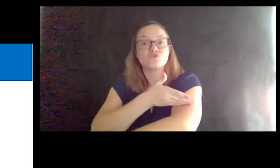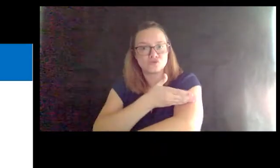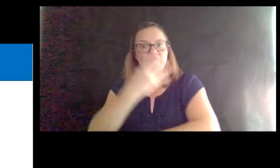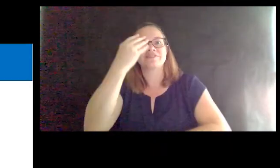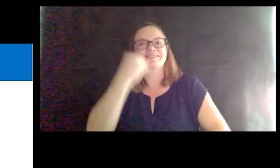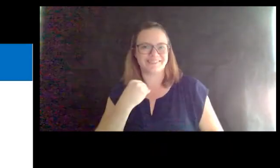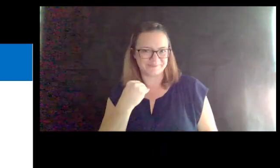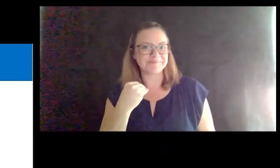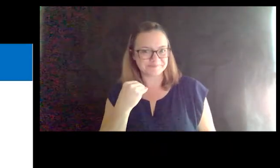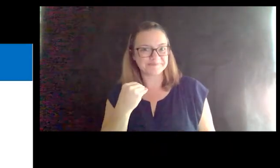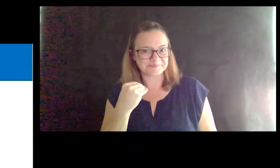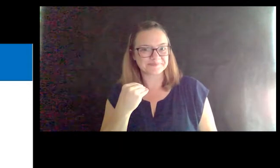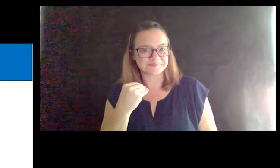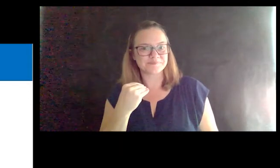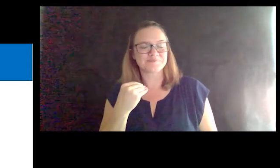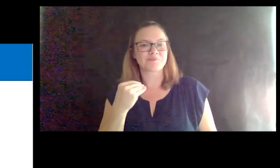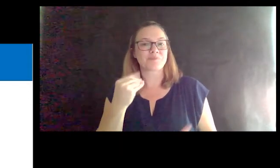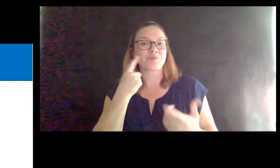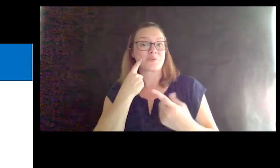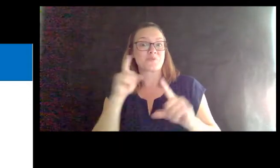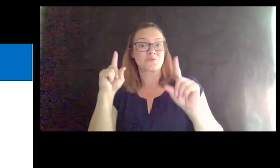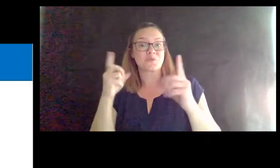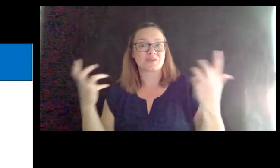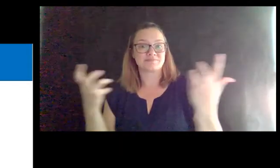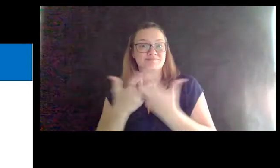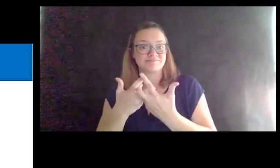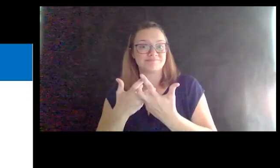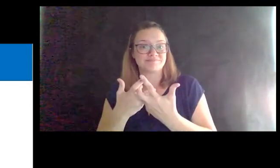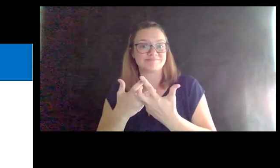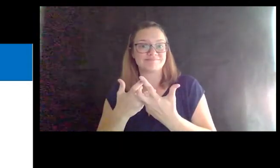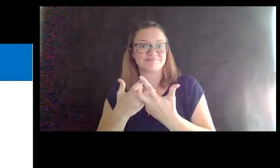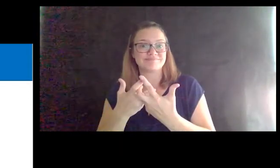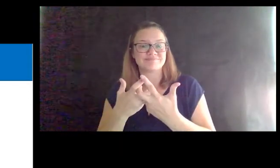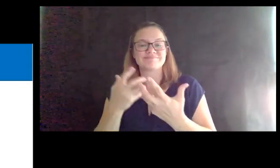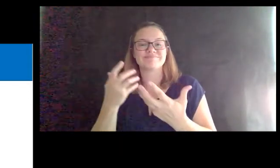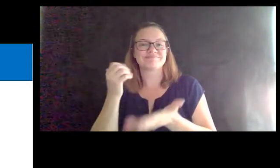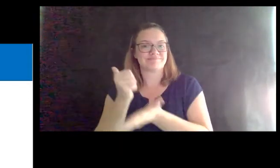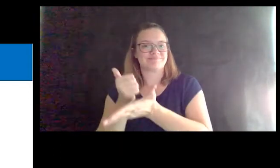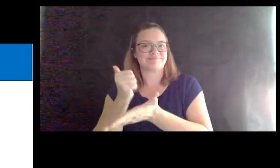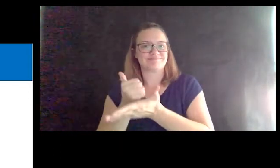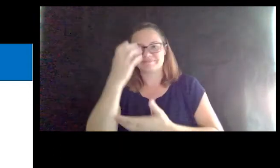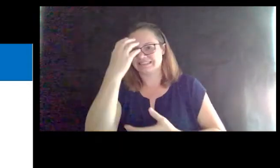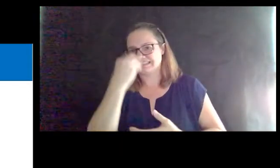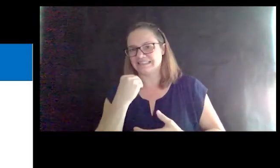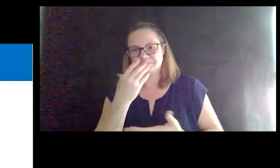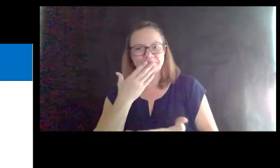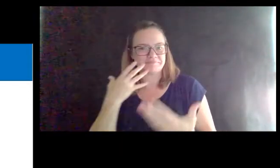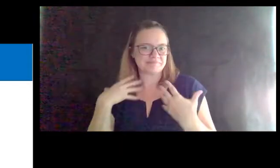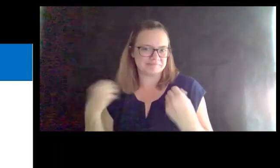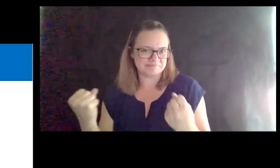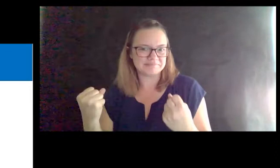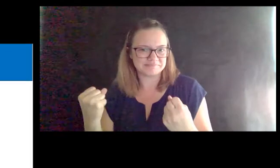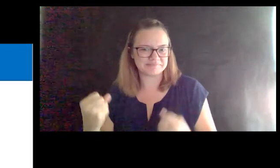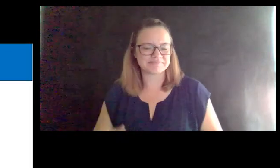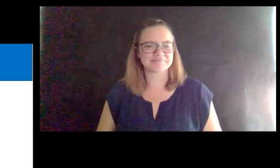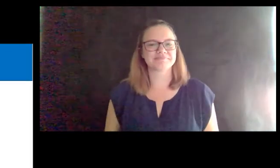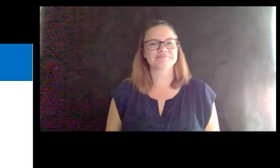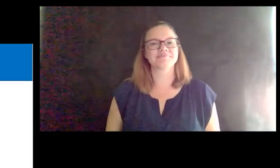our sleep or that work well to promote healthy sleep.